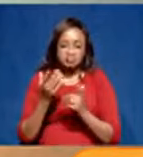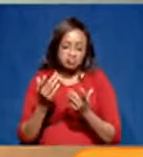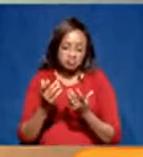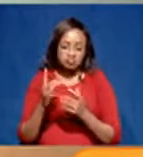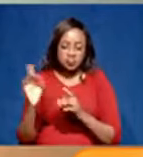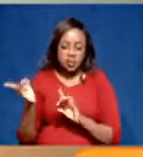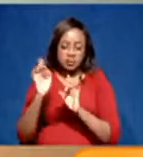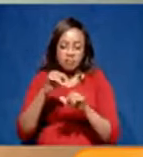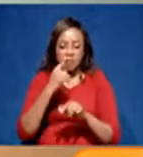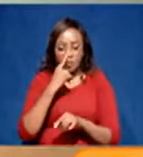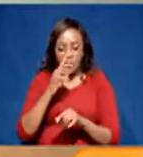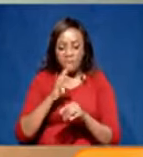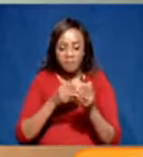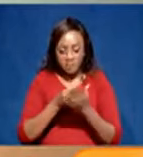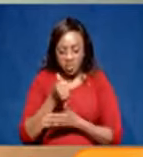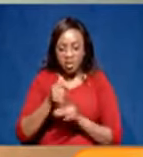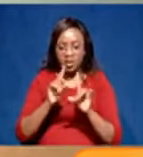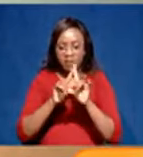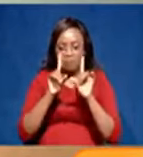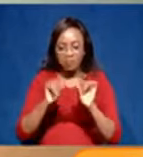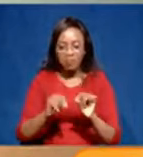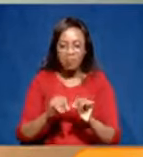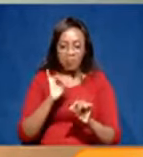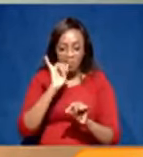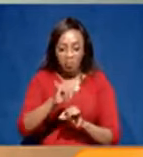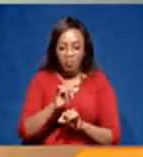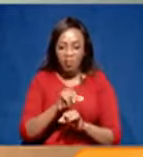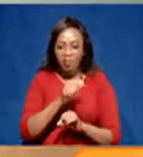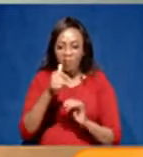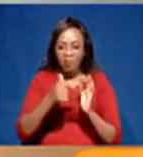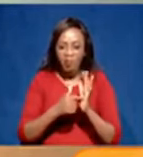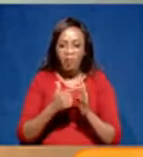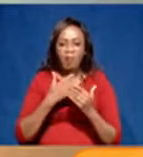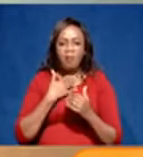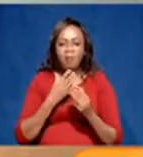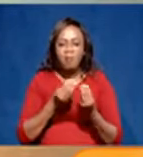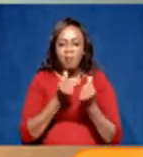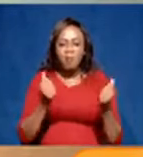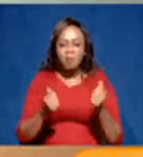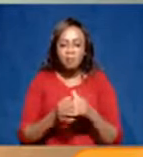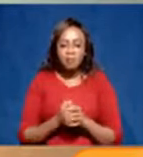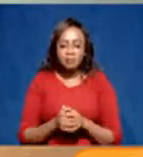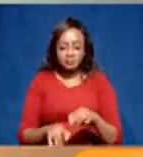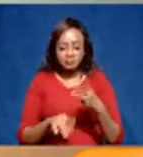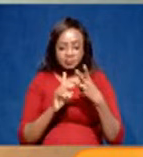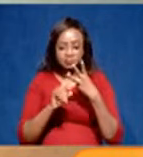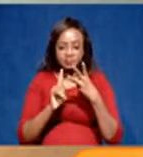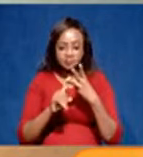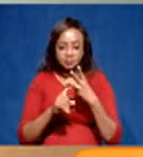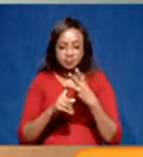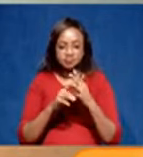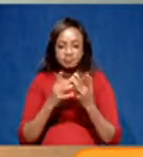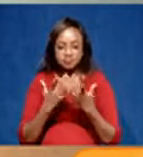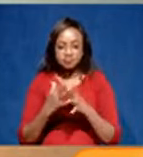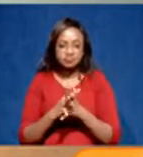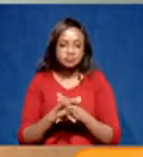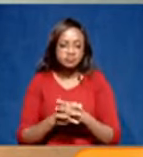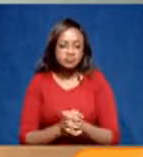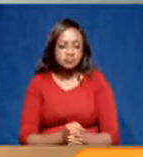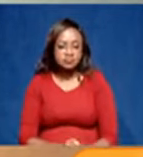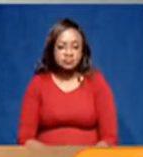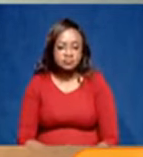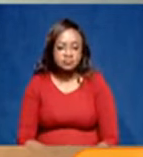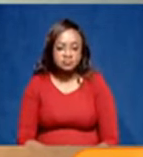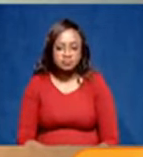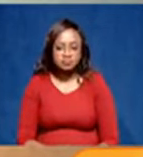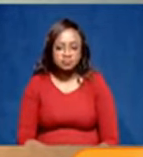home using my card. So that is the other thing that we want to cure. The third issue that we'd like to cure with the